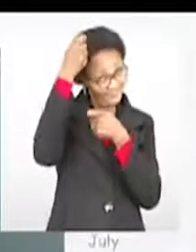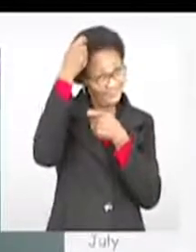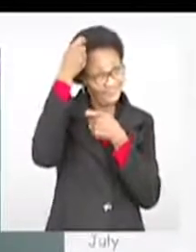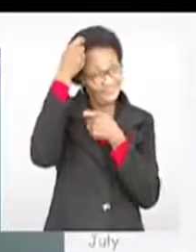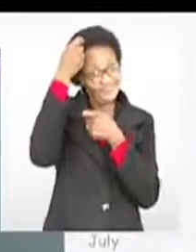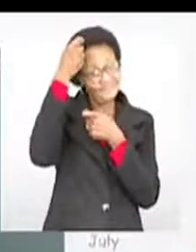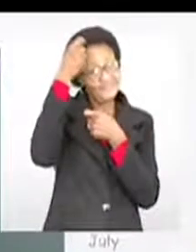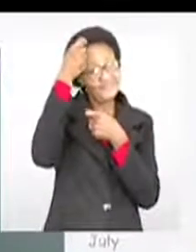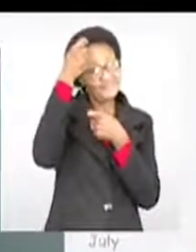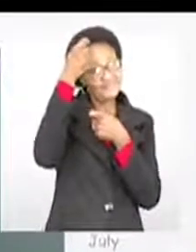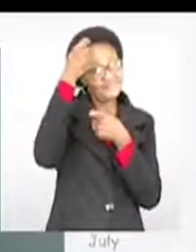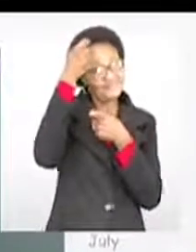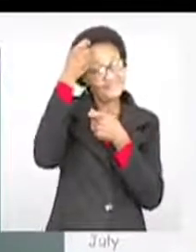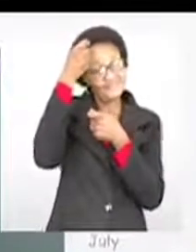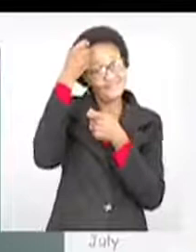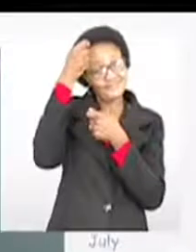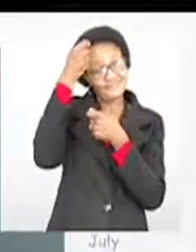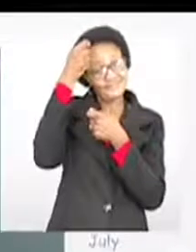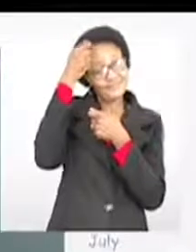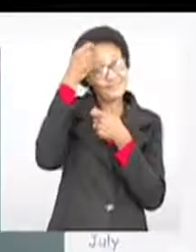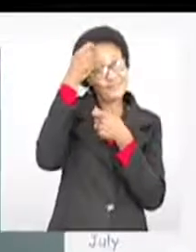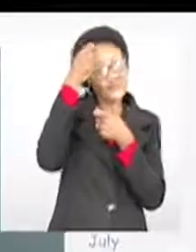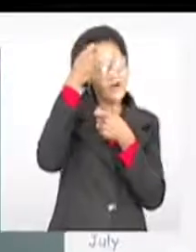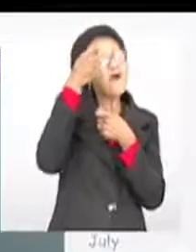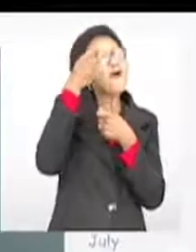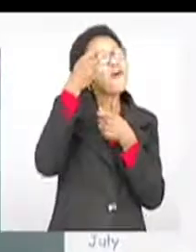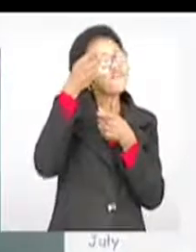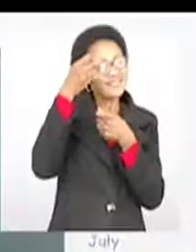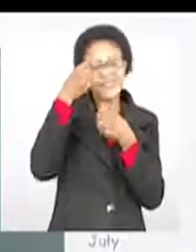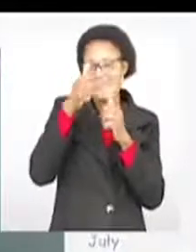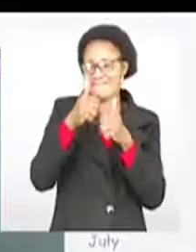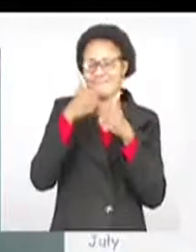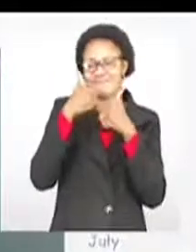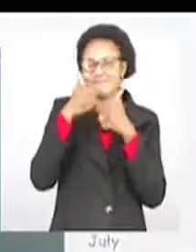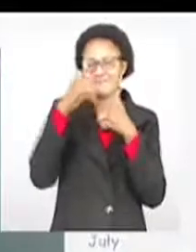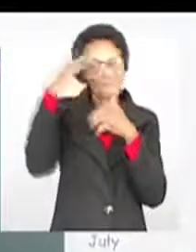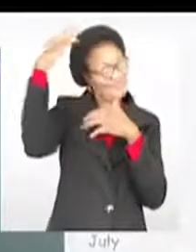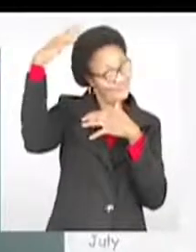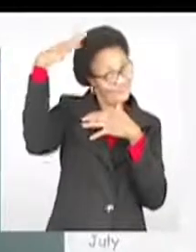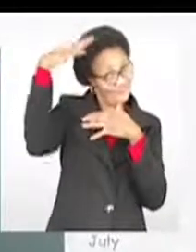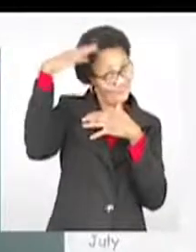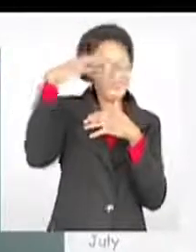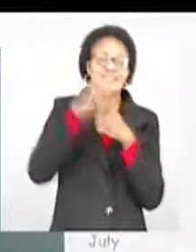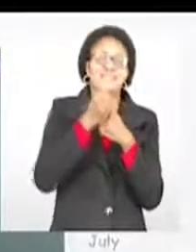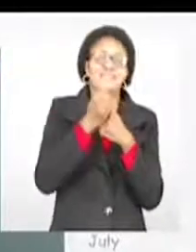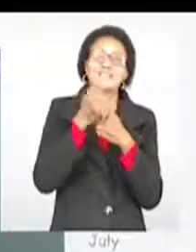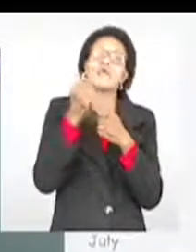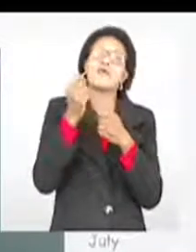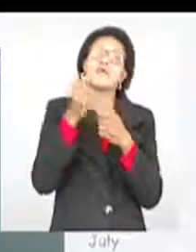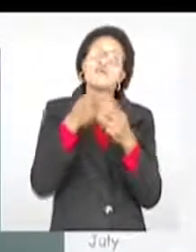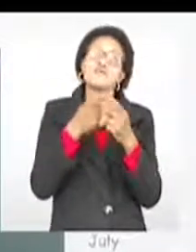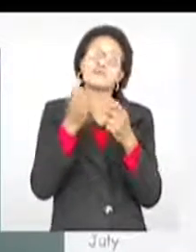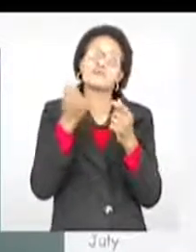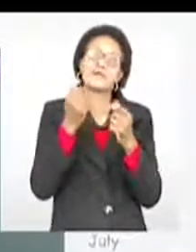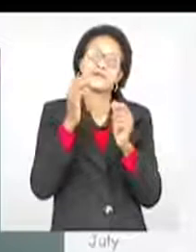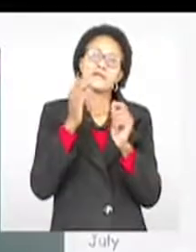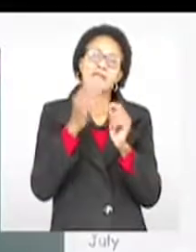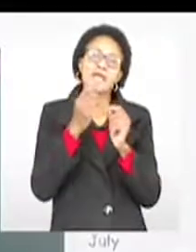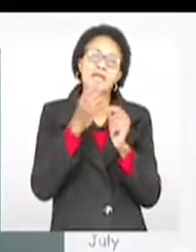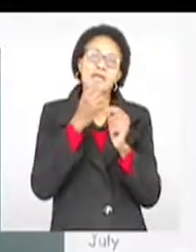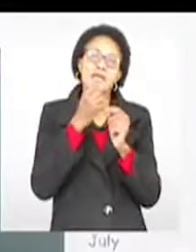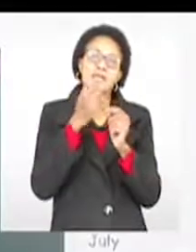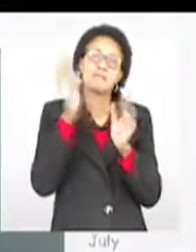There we go. Now you are nicely in the shade. So, from Zoe and I, we would like to